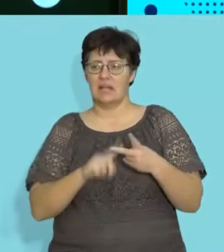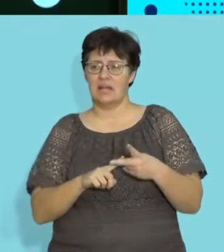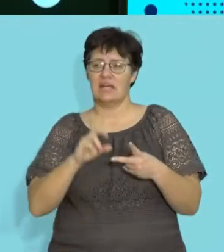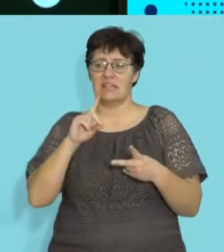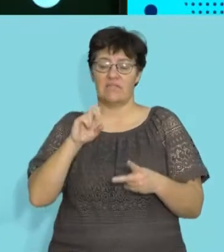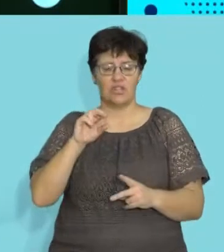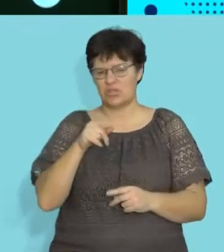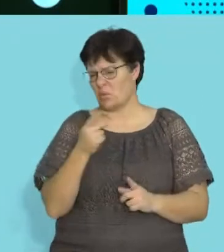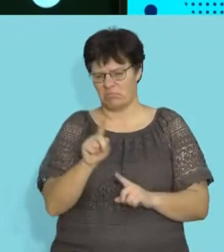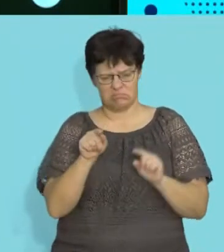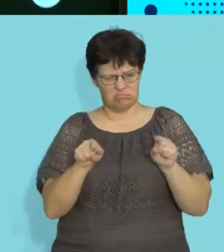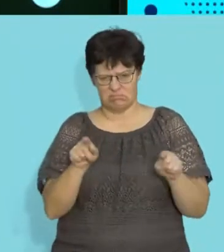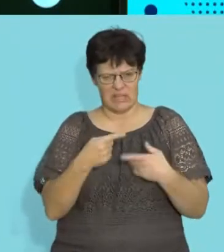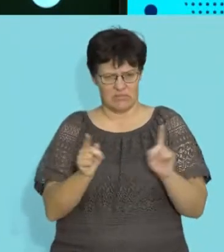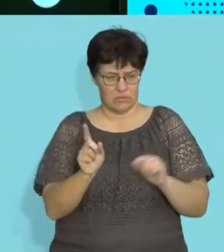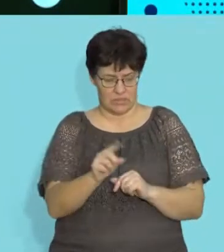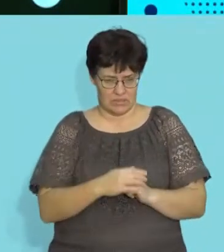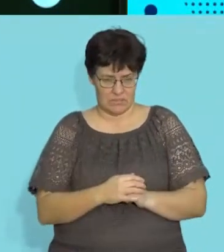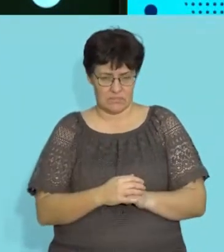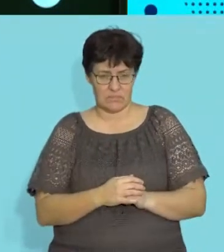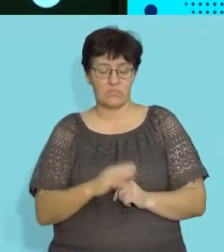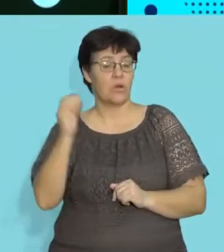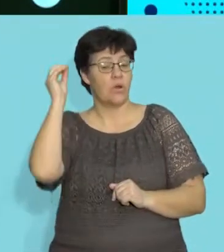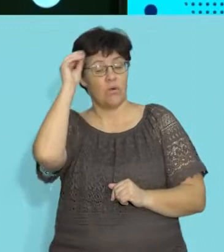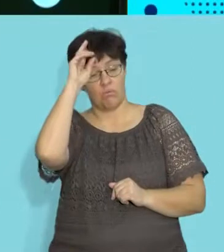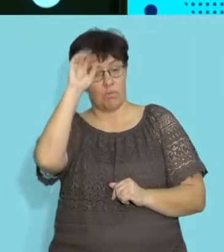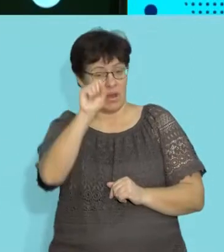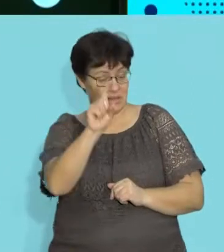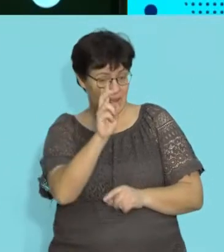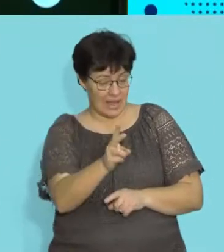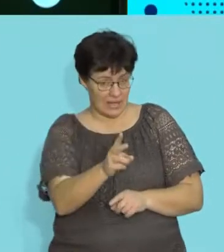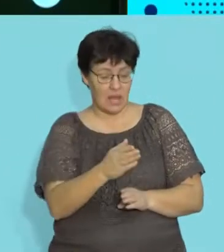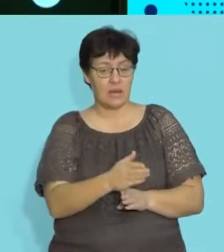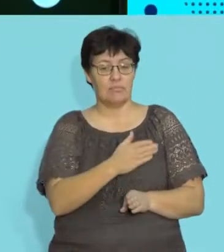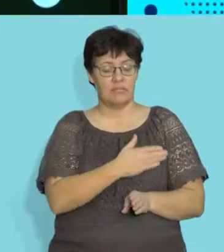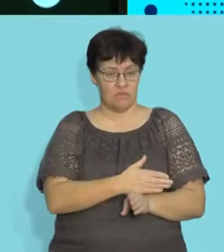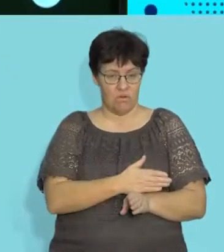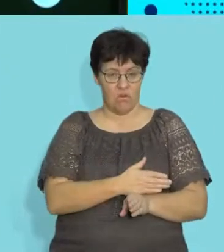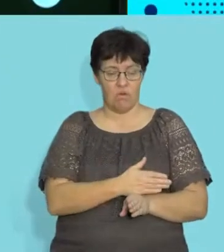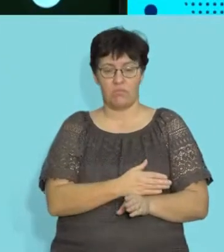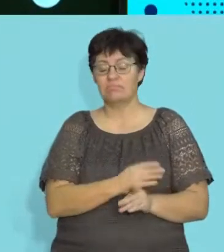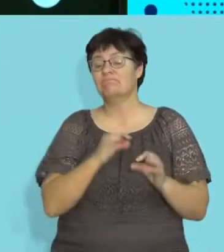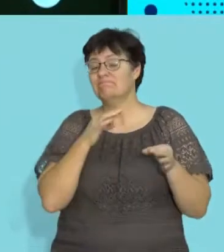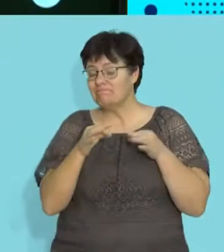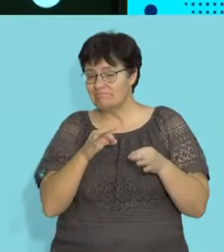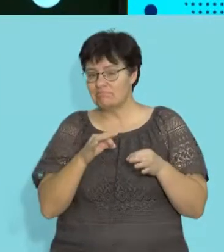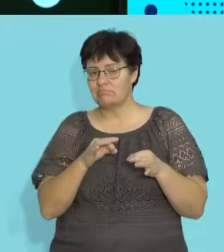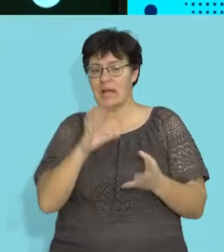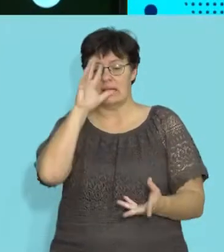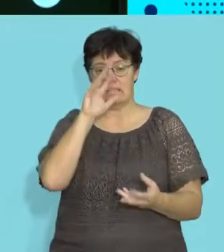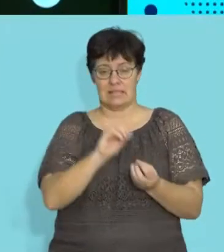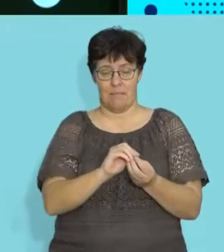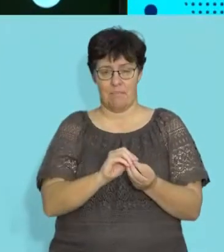is. I'm quickly just going to remind you of those definitions before I define the sum to infinity.